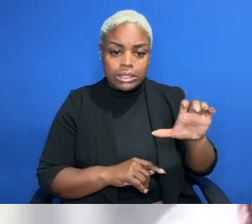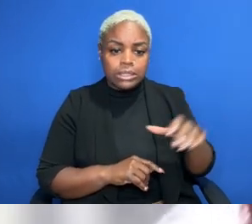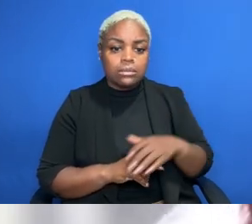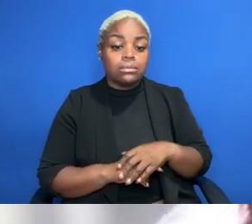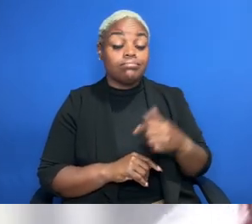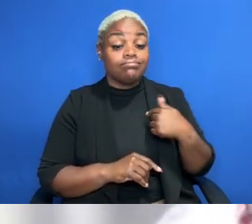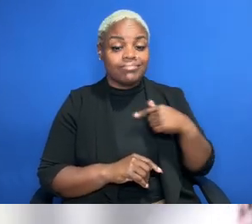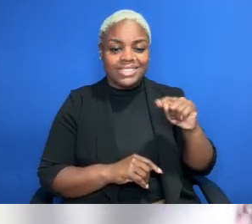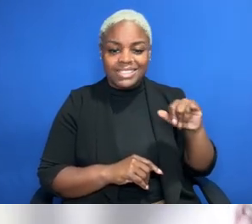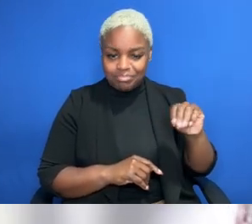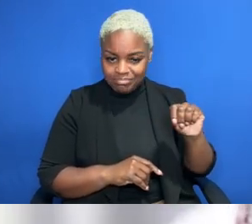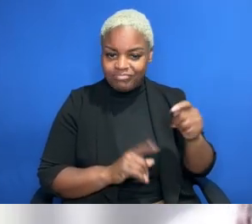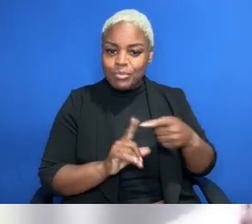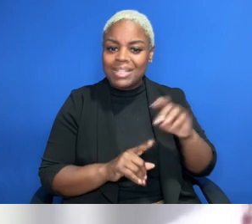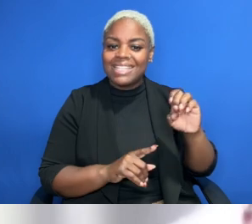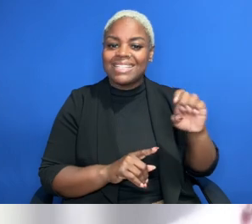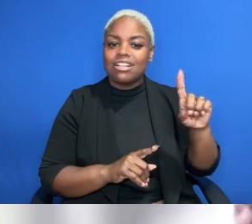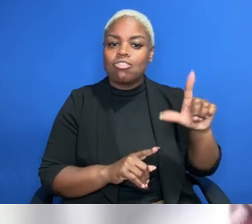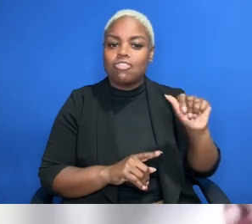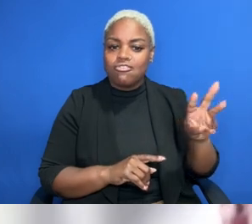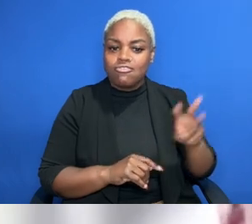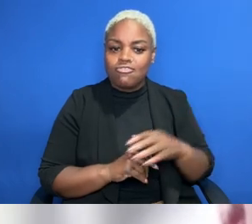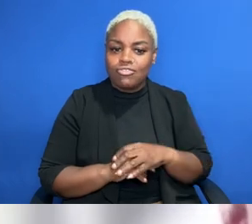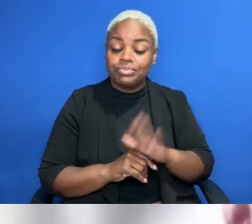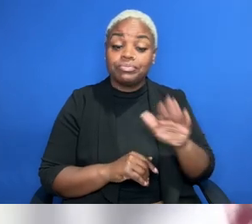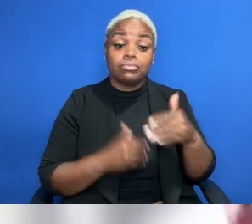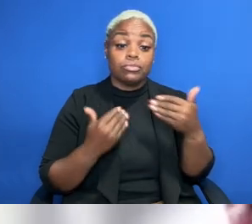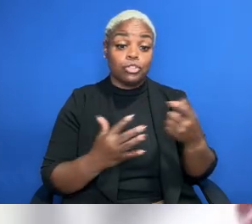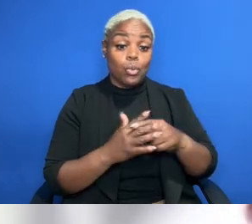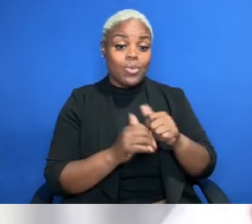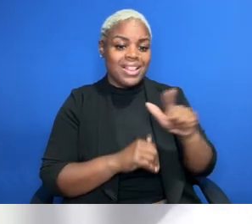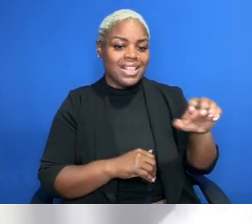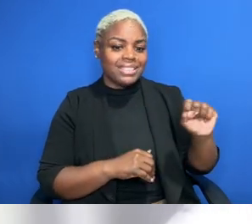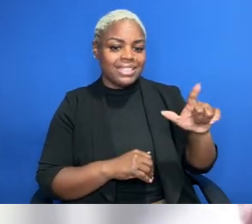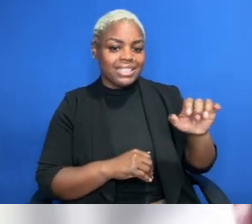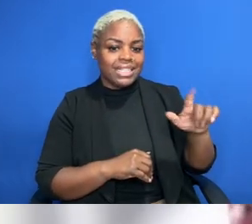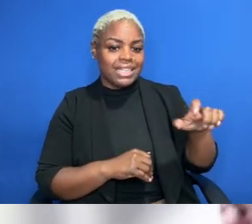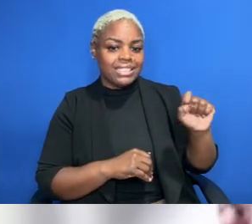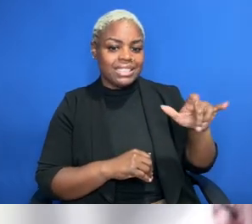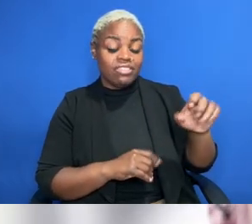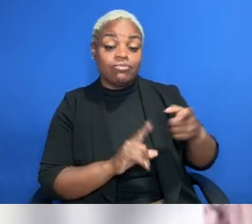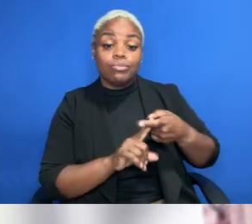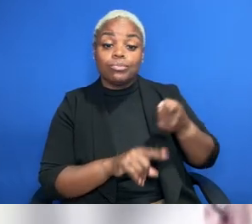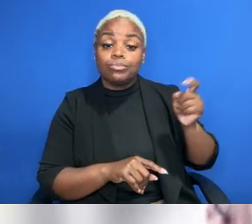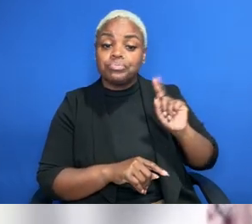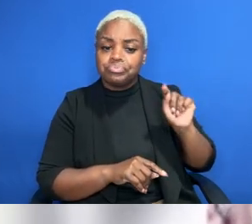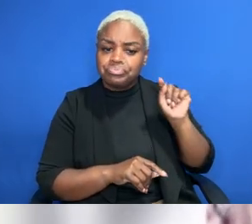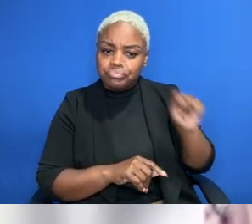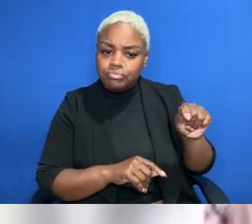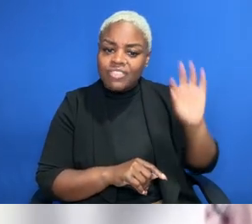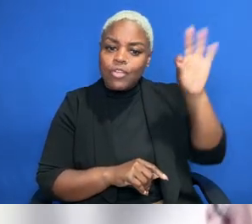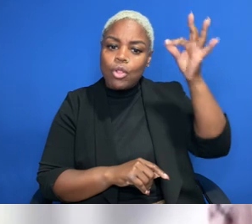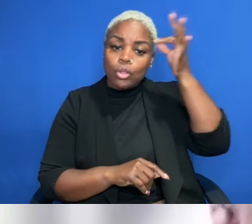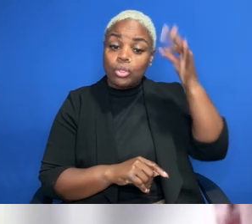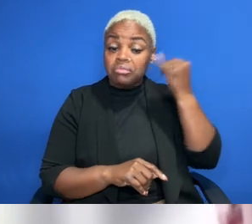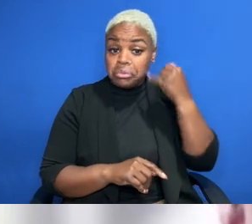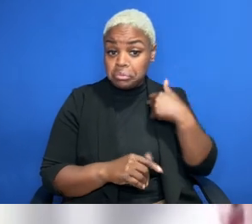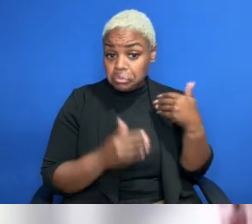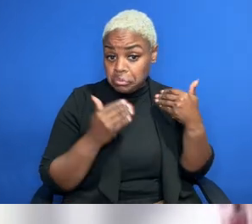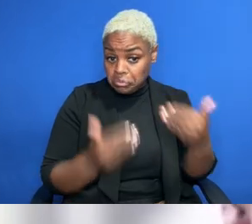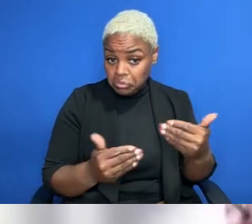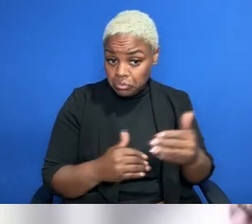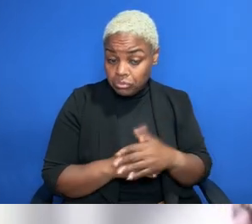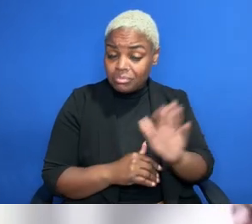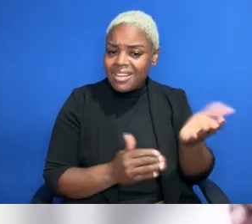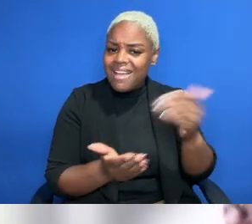from DLC, and I'm Tim Sindelar from EdLaw. So let's start with Leslie of the